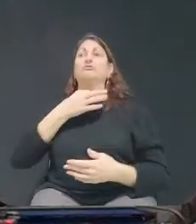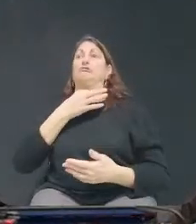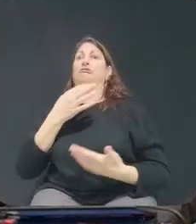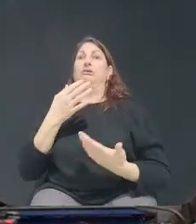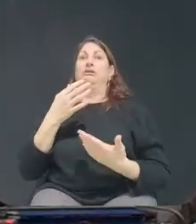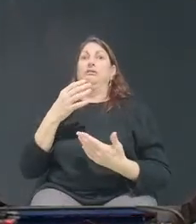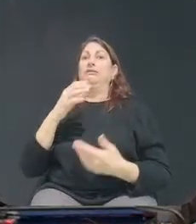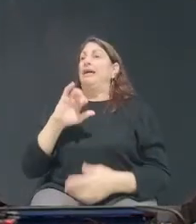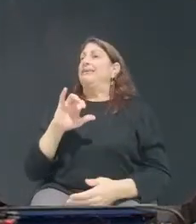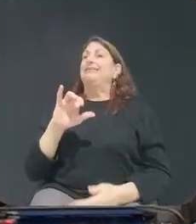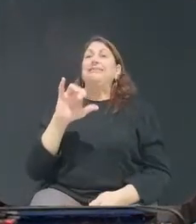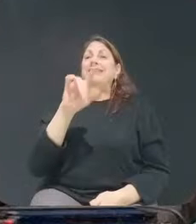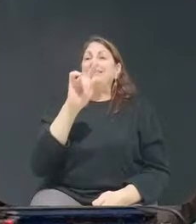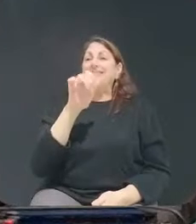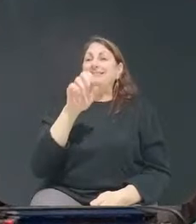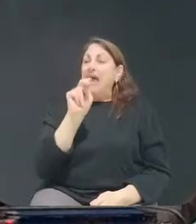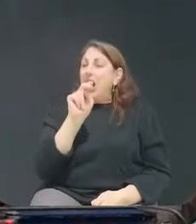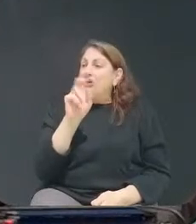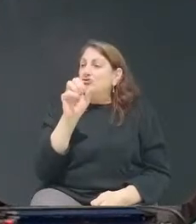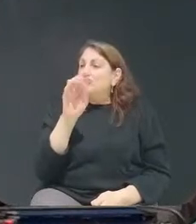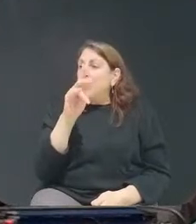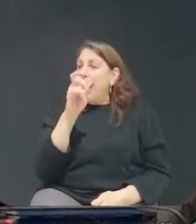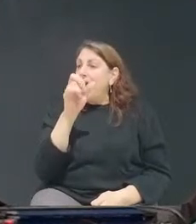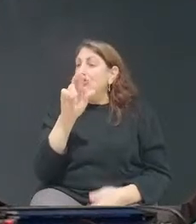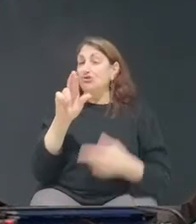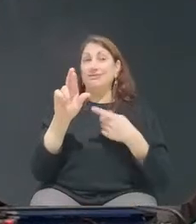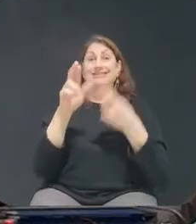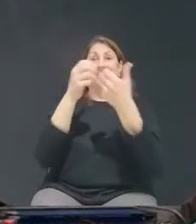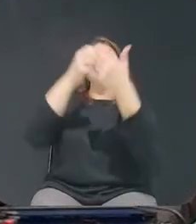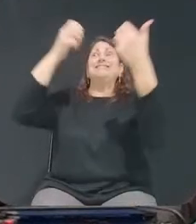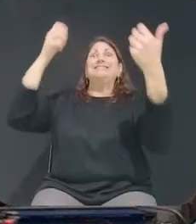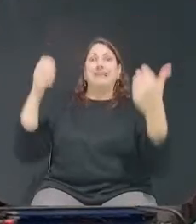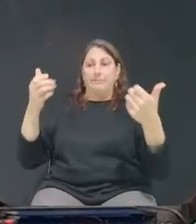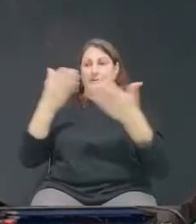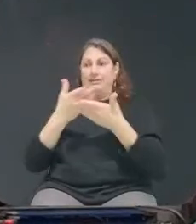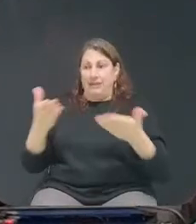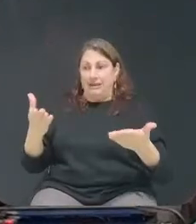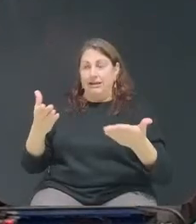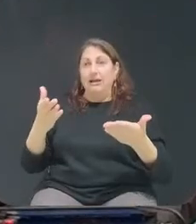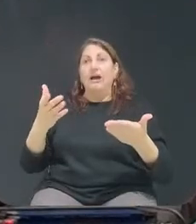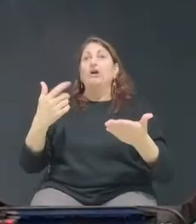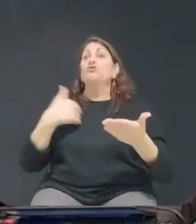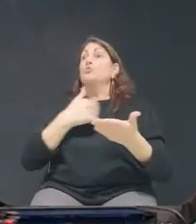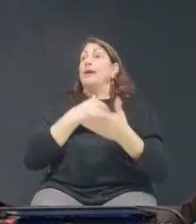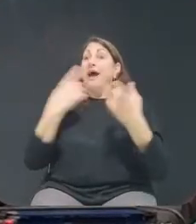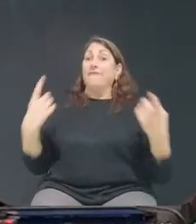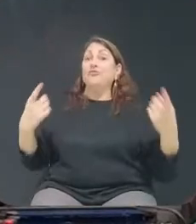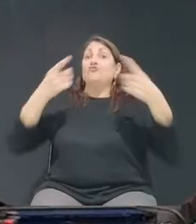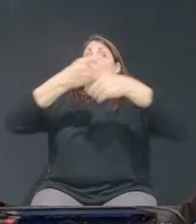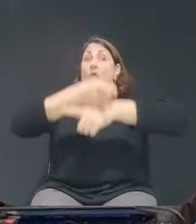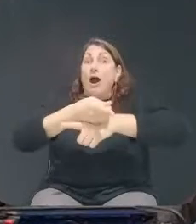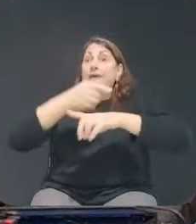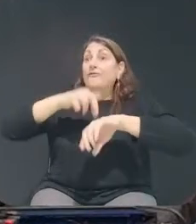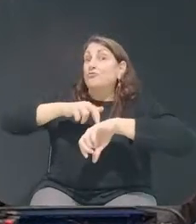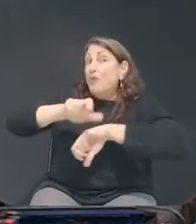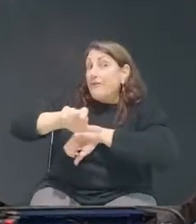is each one a separate entity that the information is not cross-referenced, or?